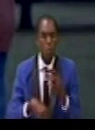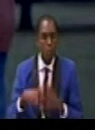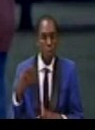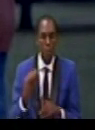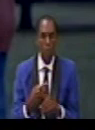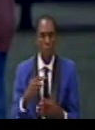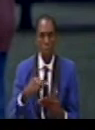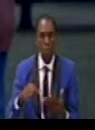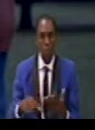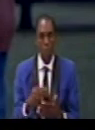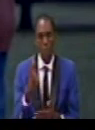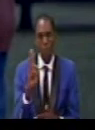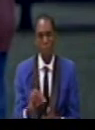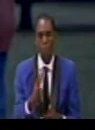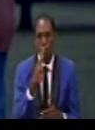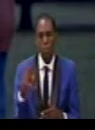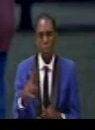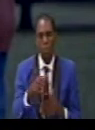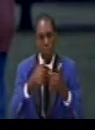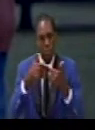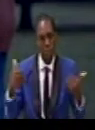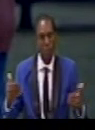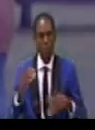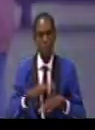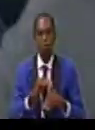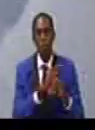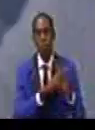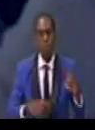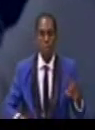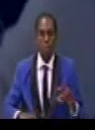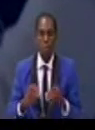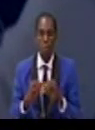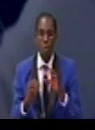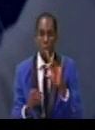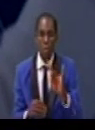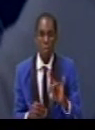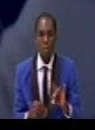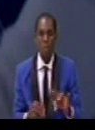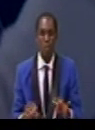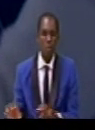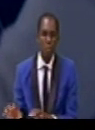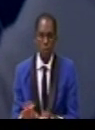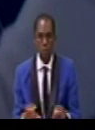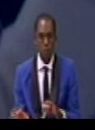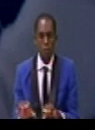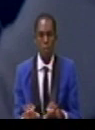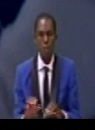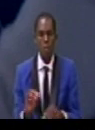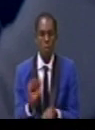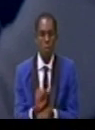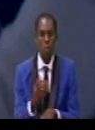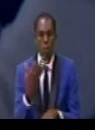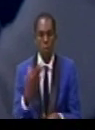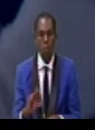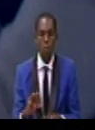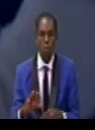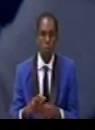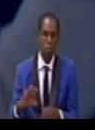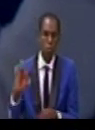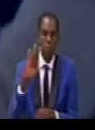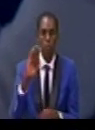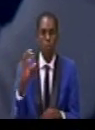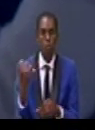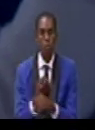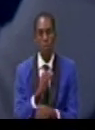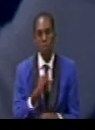tell them, alienation from sinners. Number eight, activity in soul winning. That even now, as they have just come to know